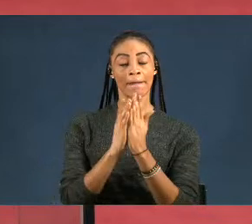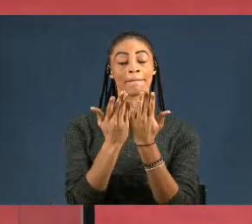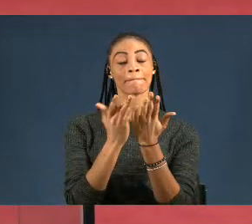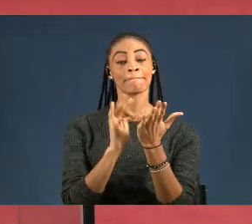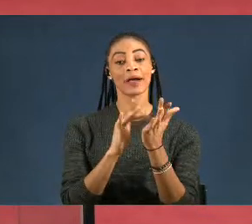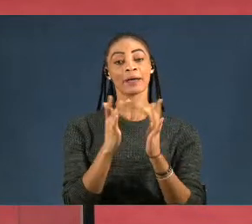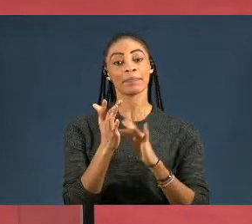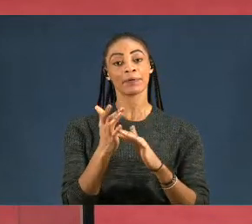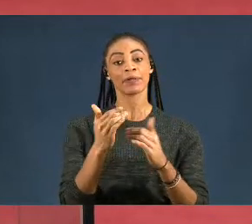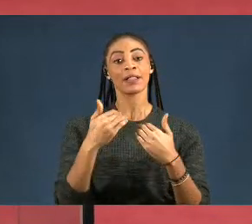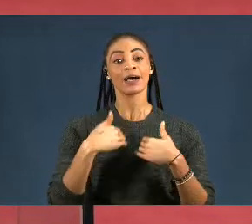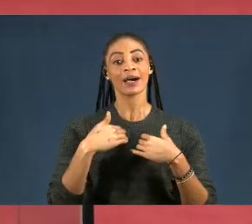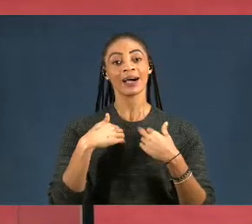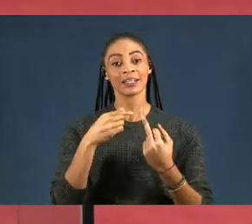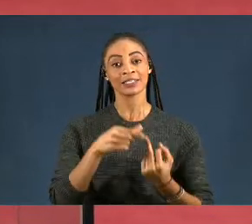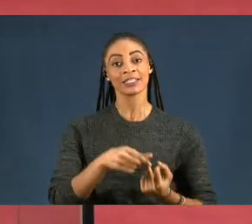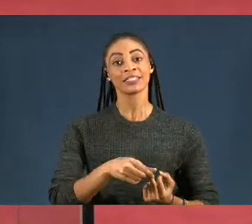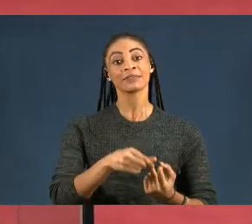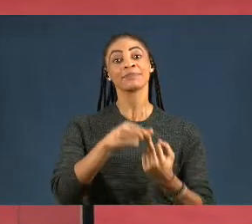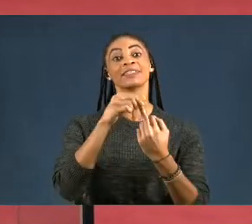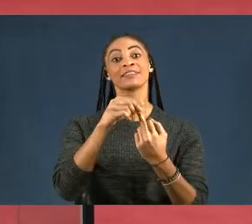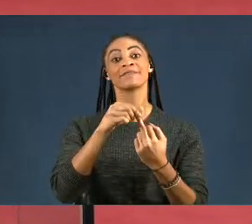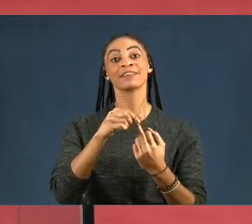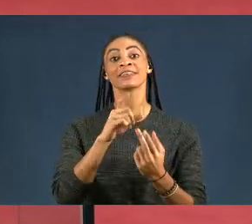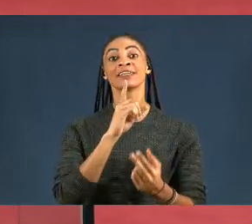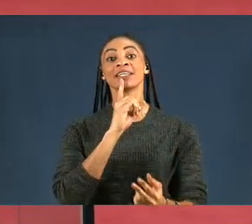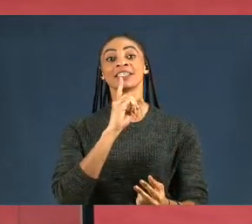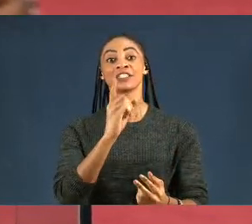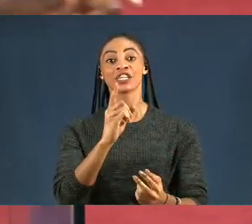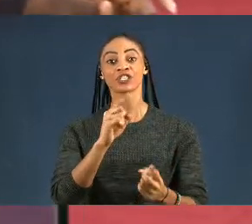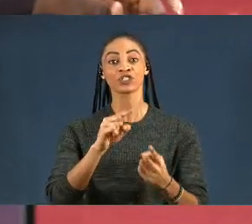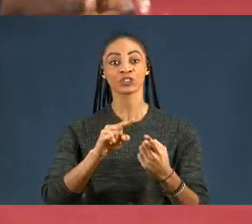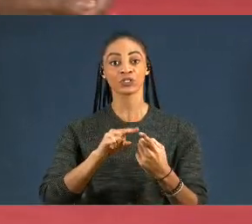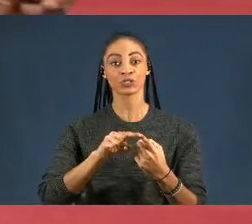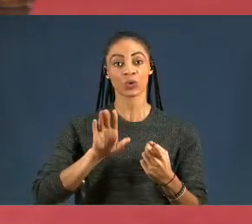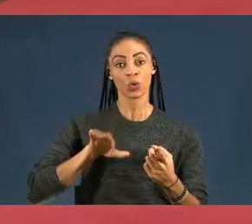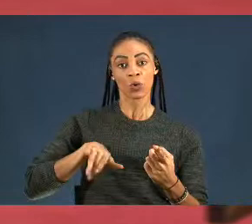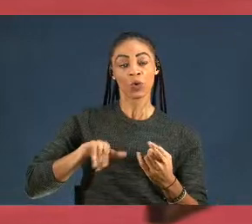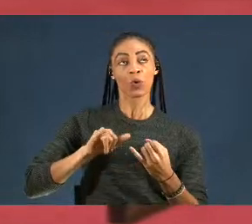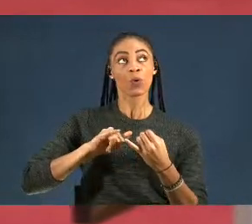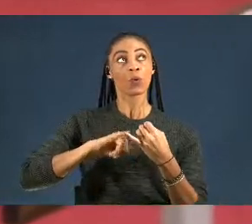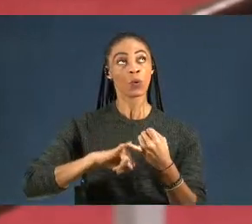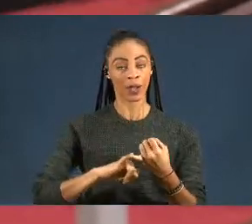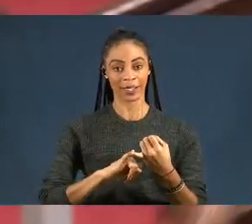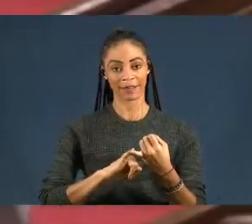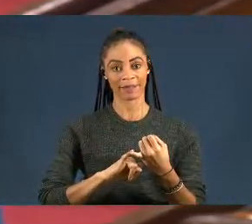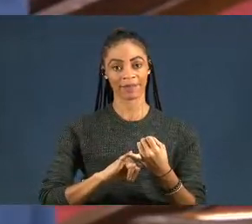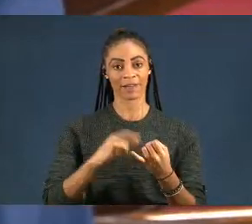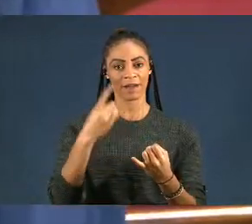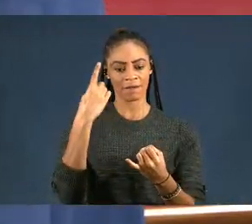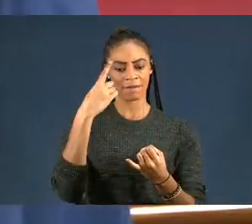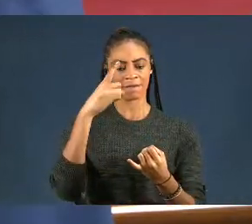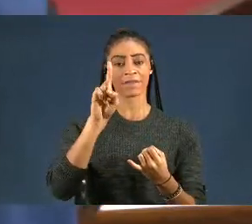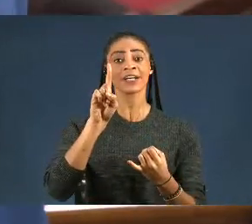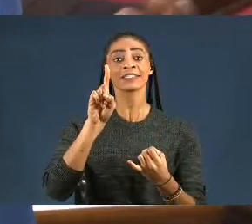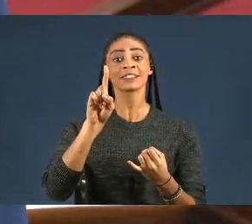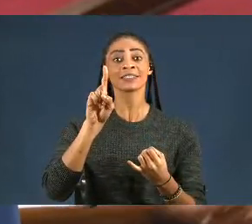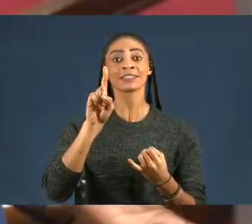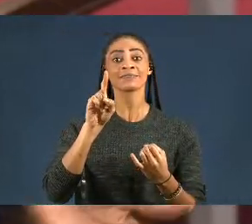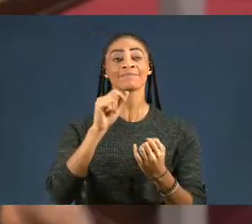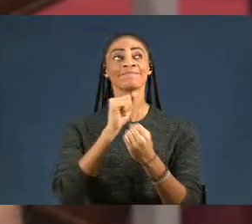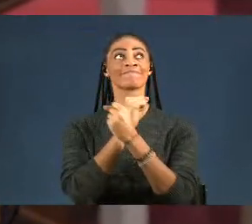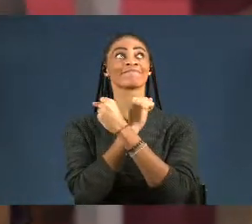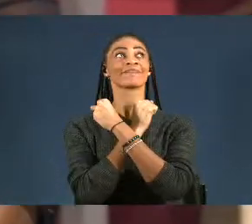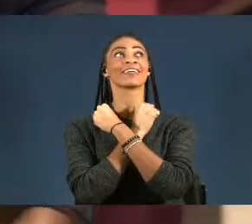specific instructions to husbands. So the first key is love. Love. Let me use, because